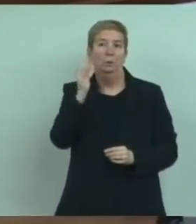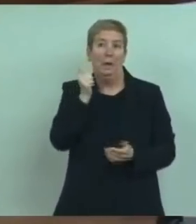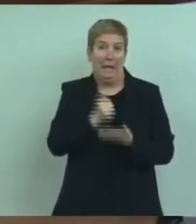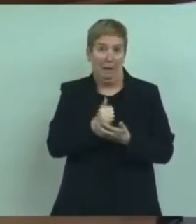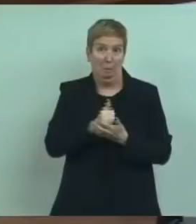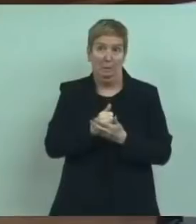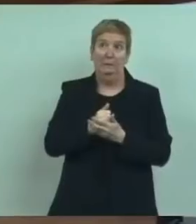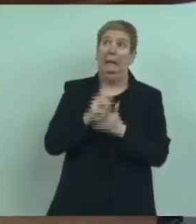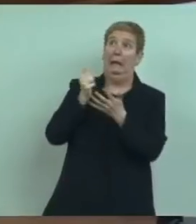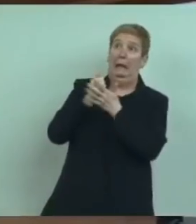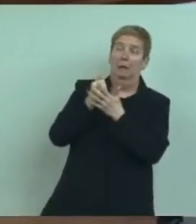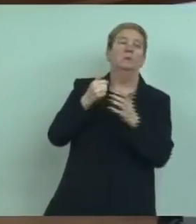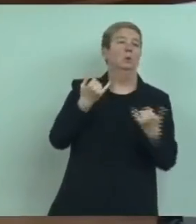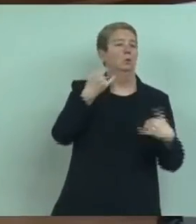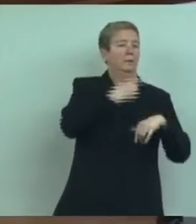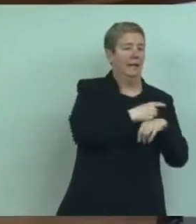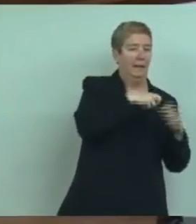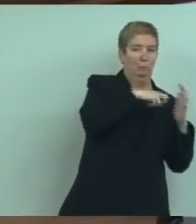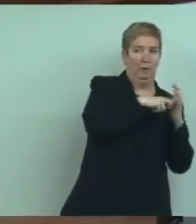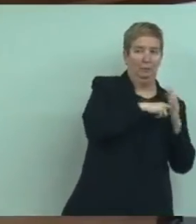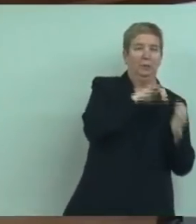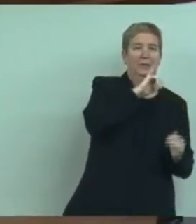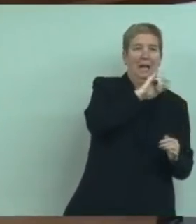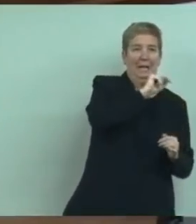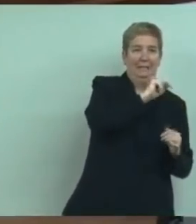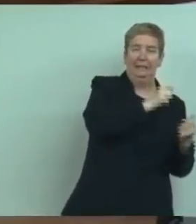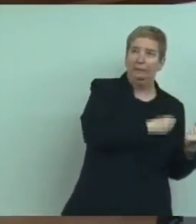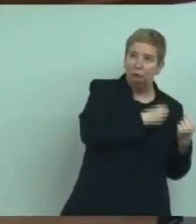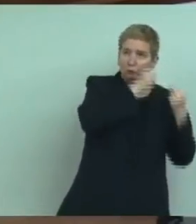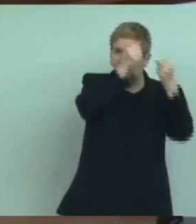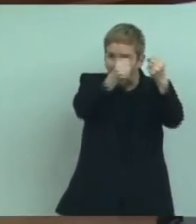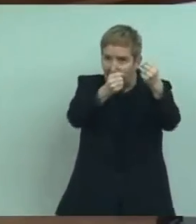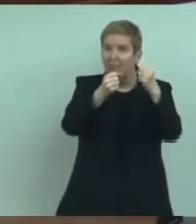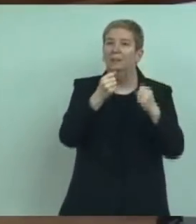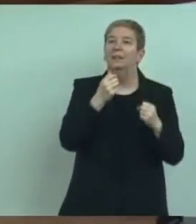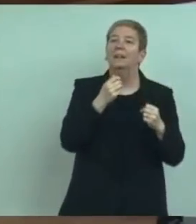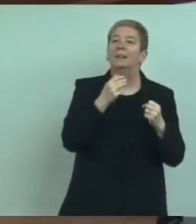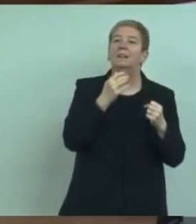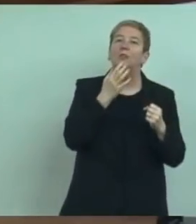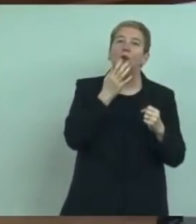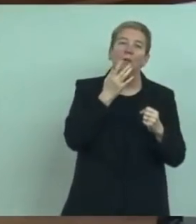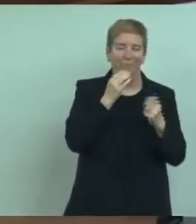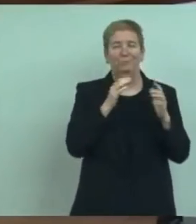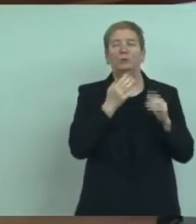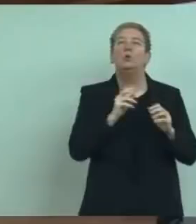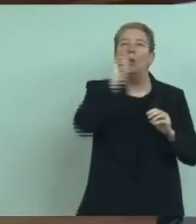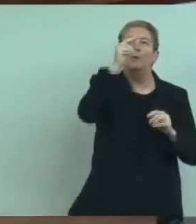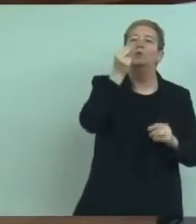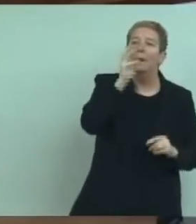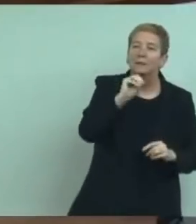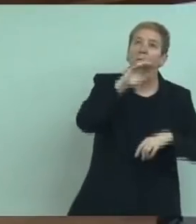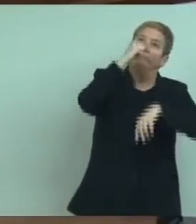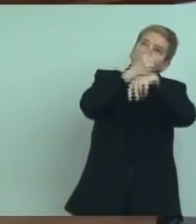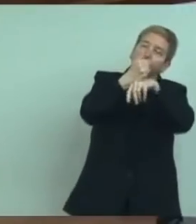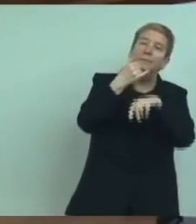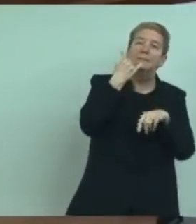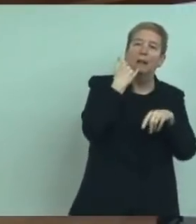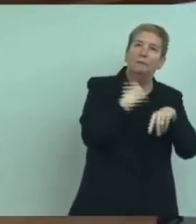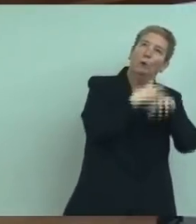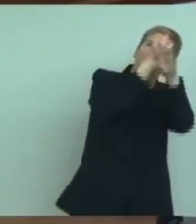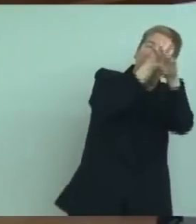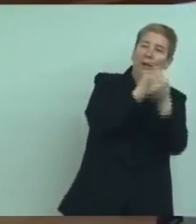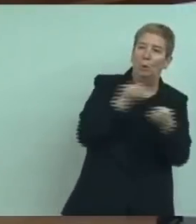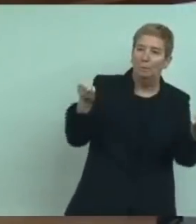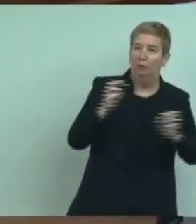today, Presbyterian IT people are driving up telemedicine equipment to put in the ICU so that